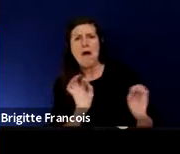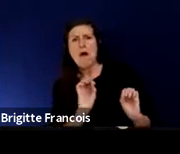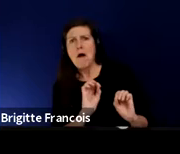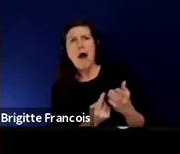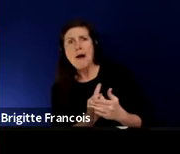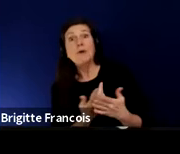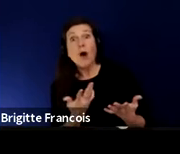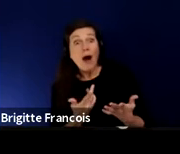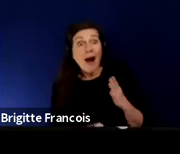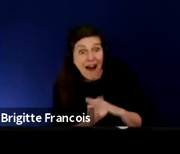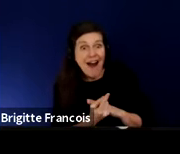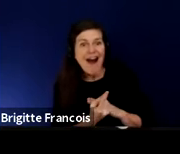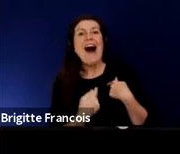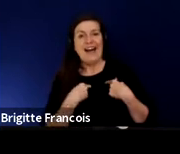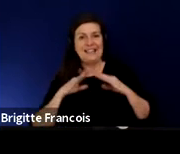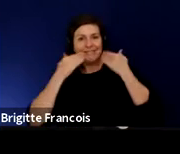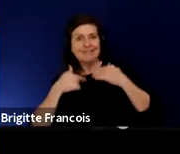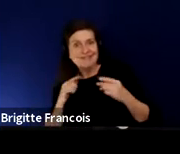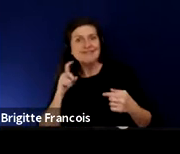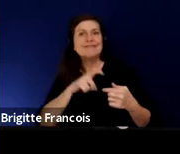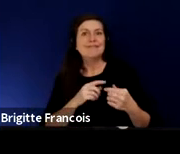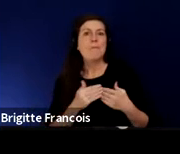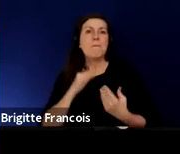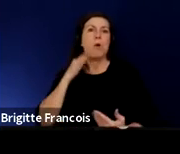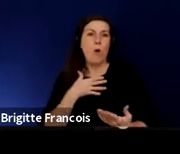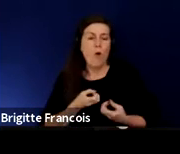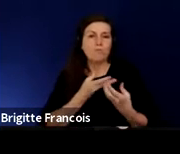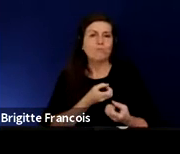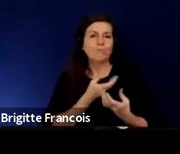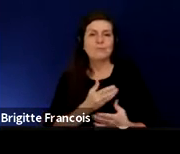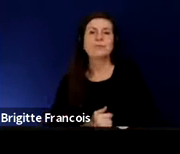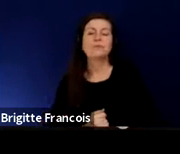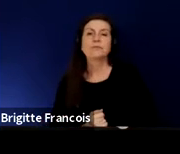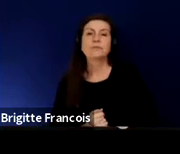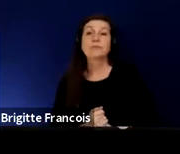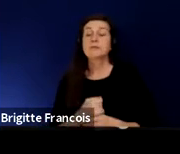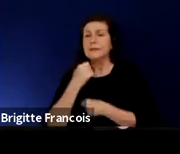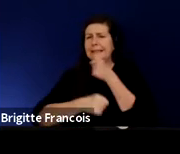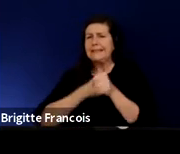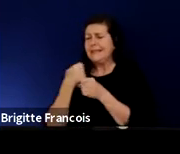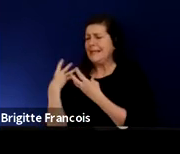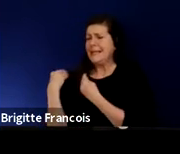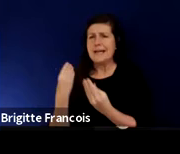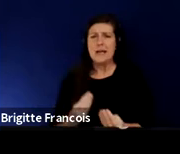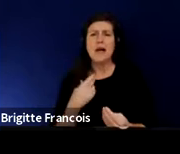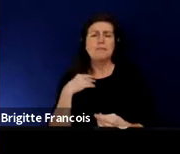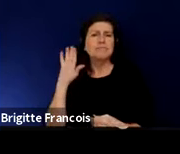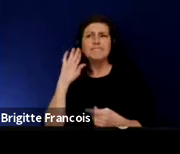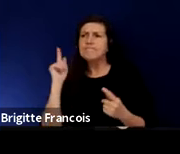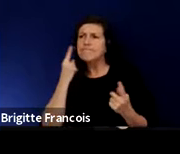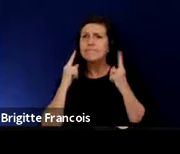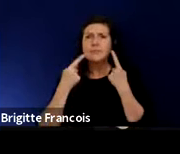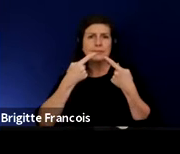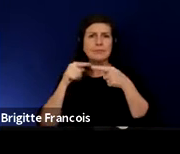we wanted to make this clear, not only to have what we have heard during the years from different partners and organizations we work